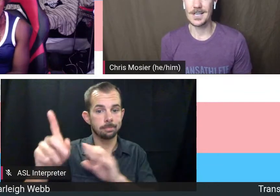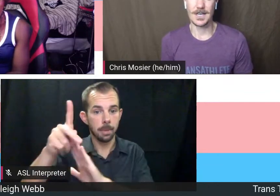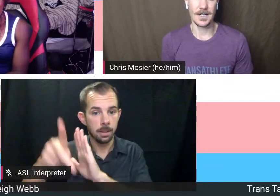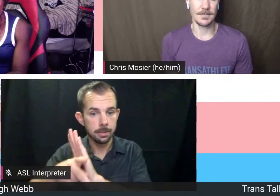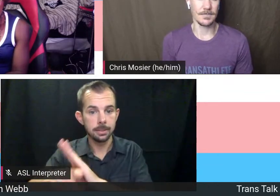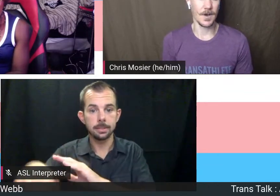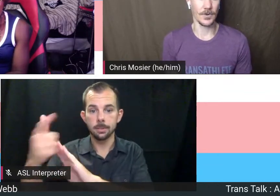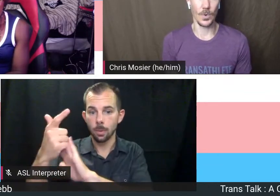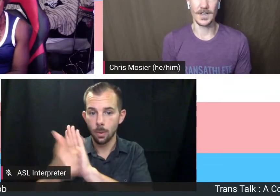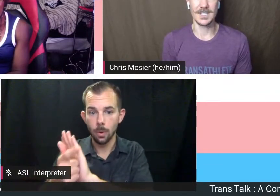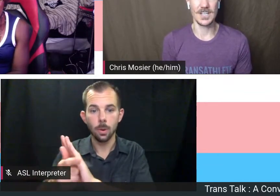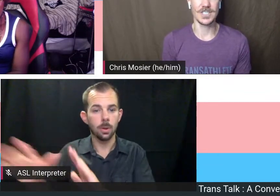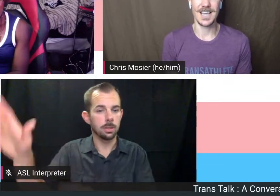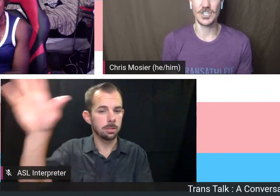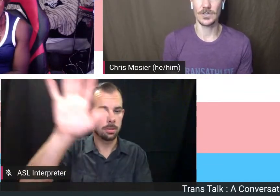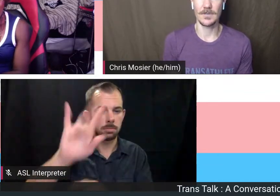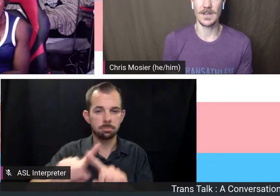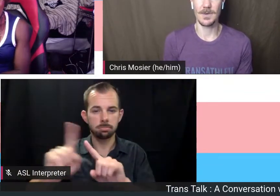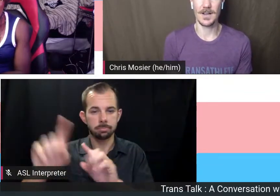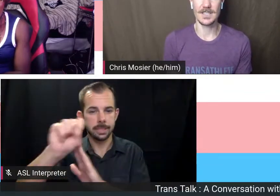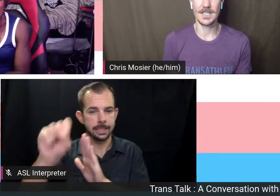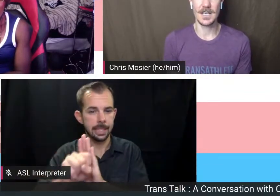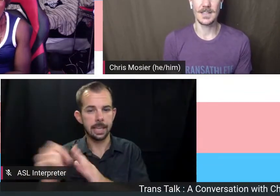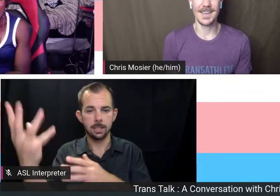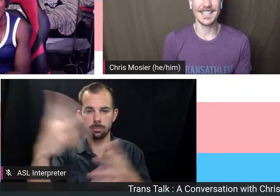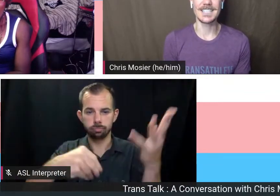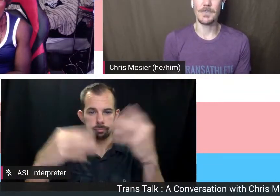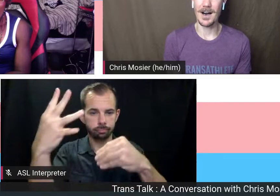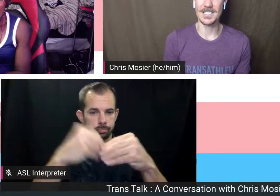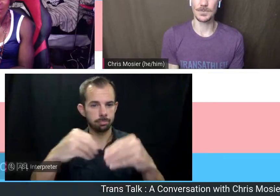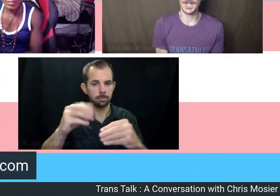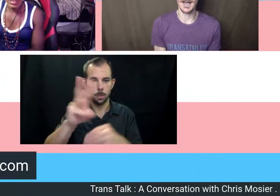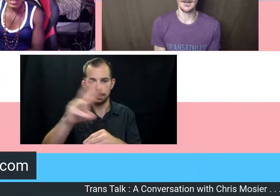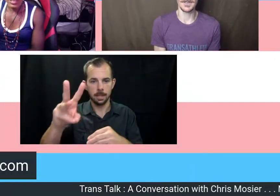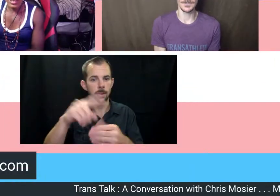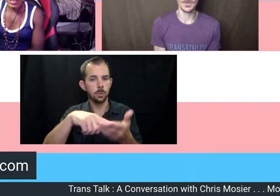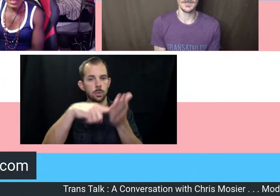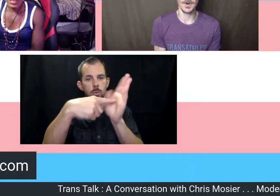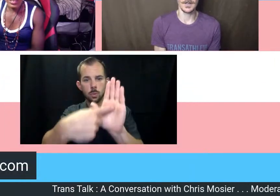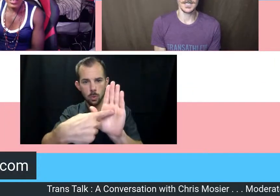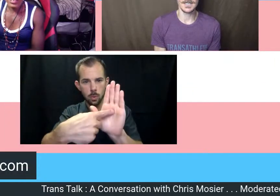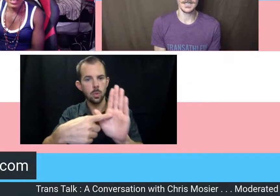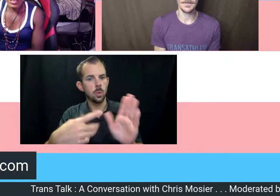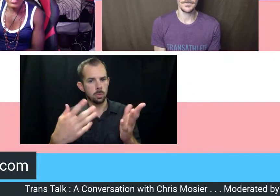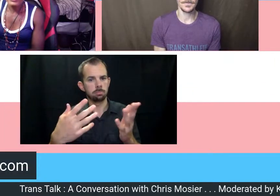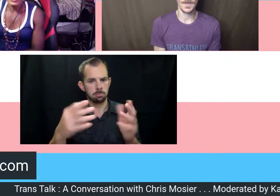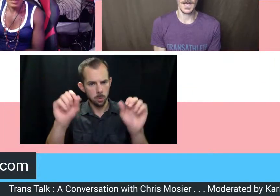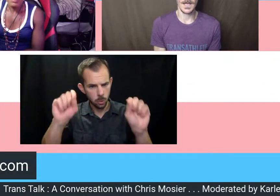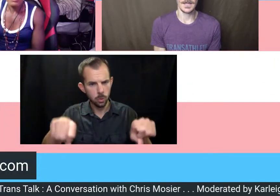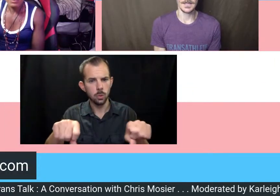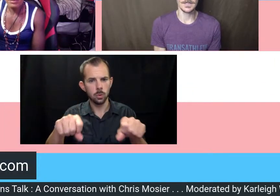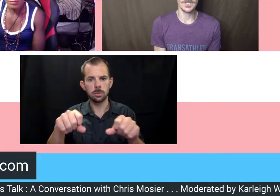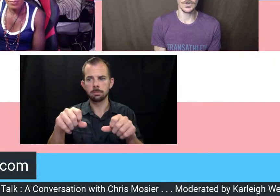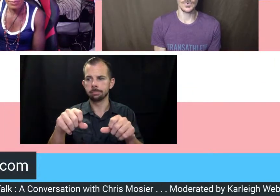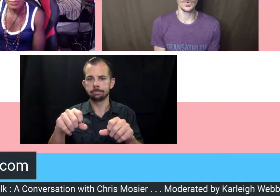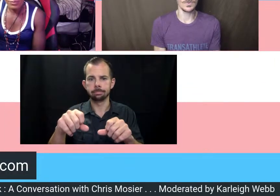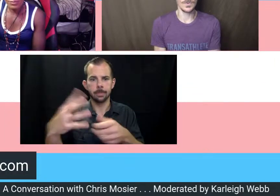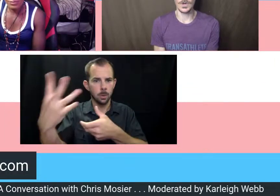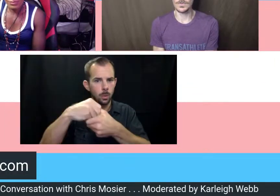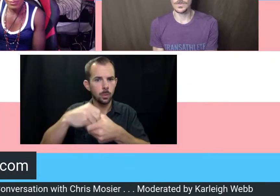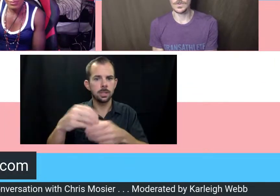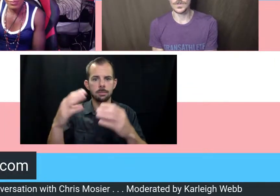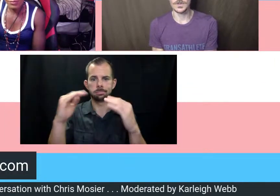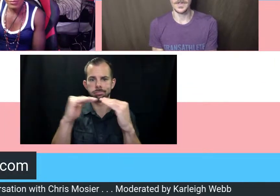show other organizations, national governing bodies, that it is possible to have inclusive policies, and